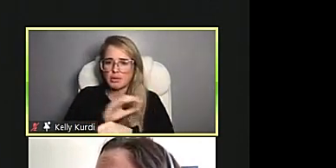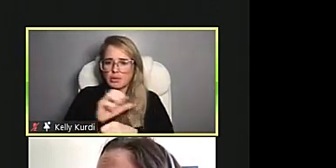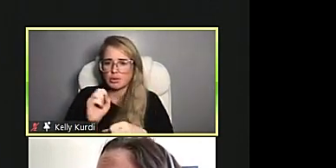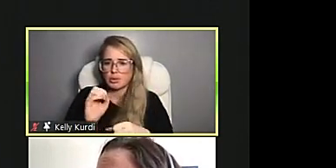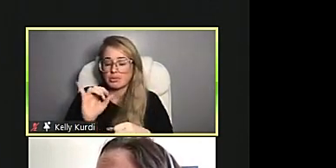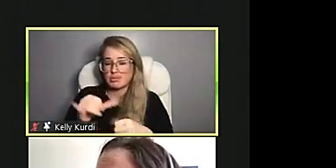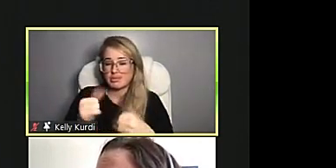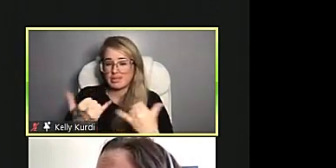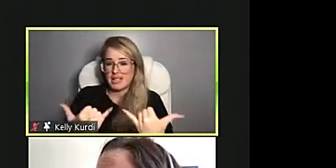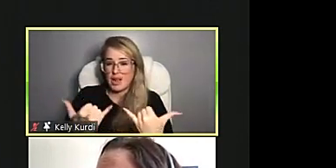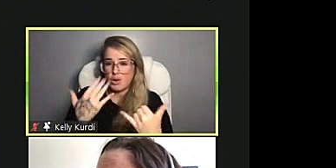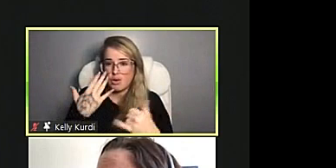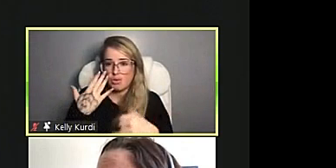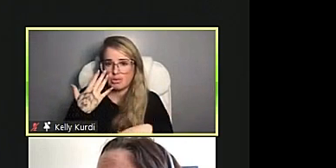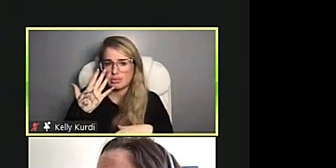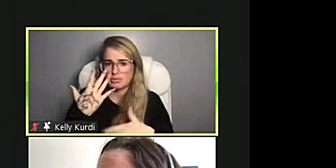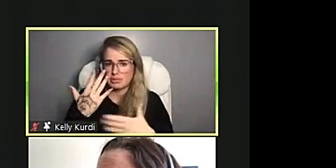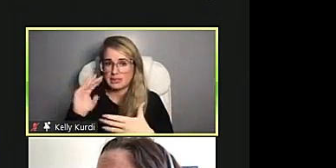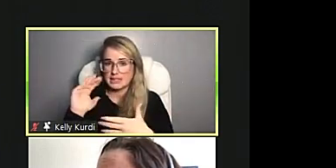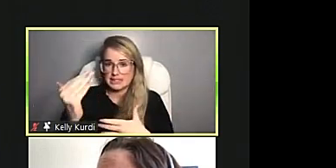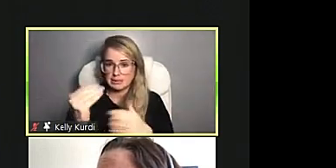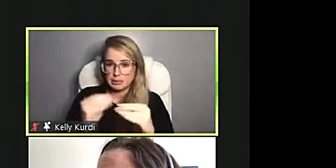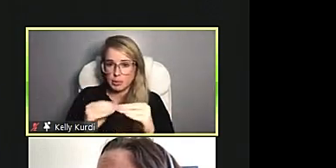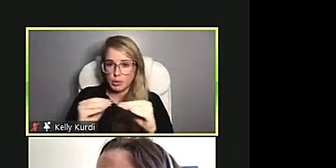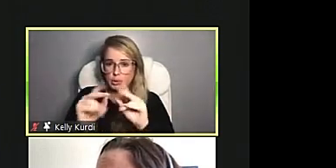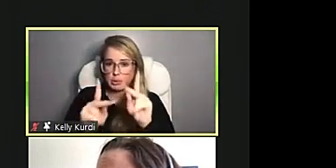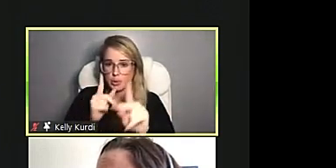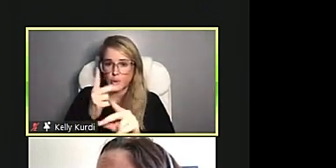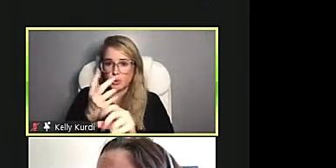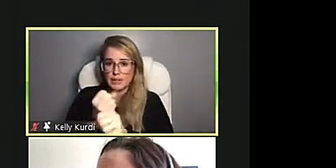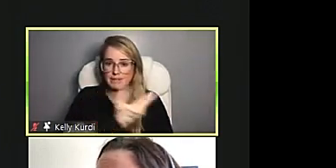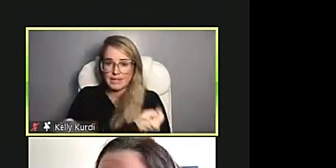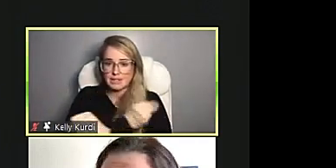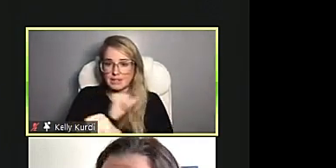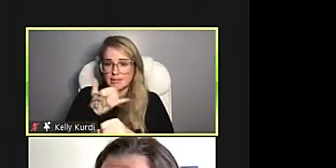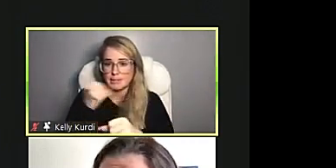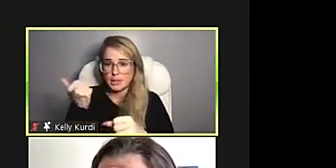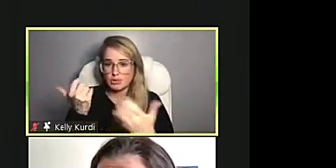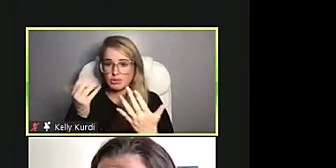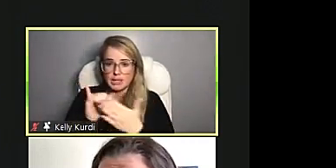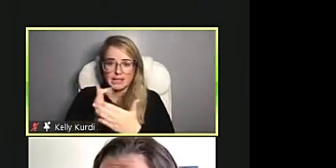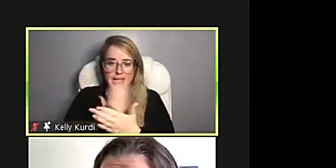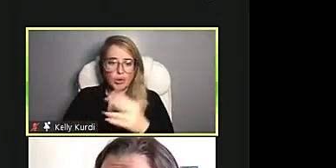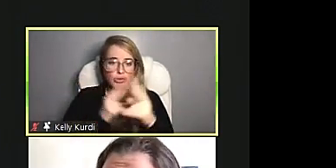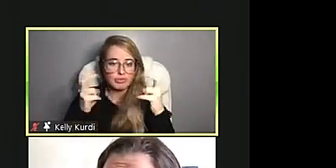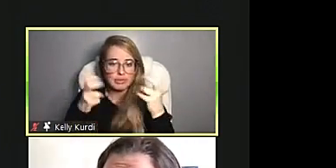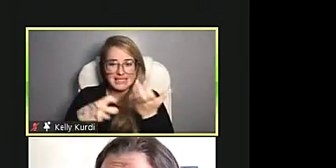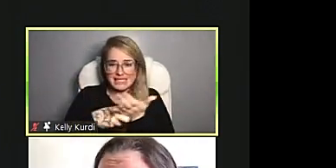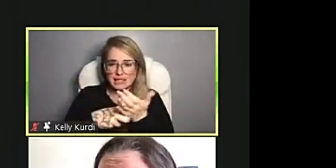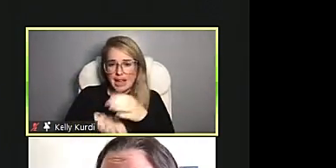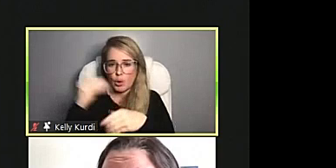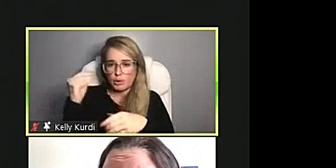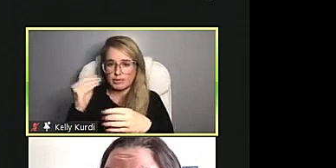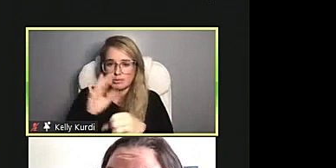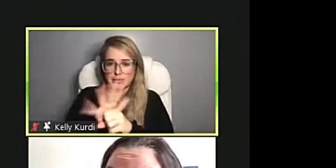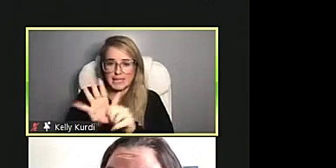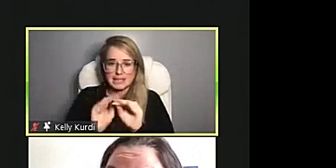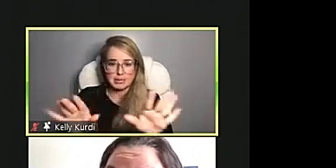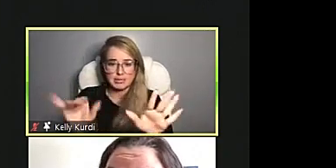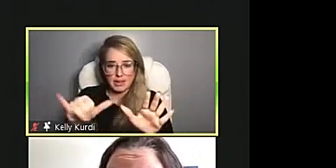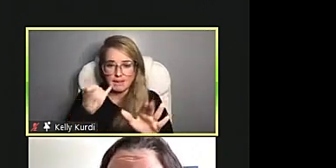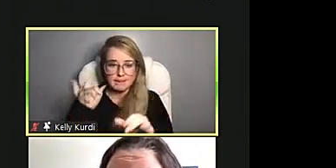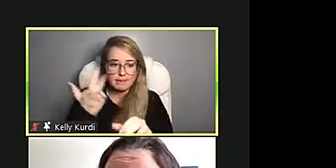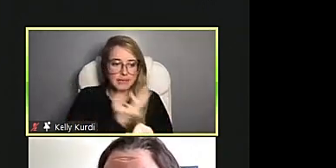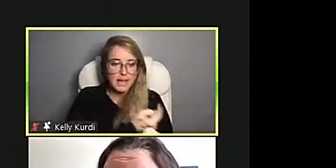this point, the more people that are vaccinated, the better. This is our ticket out of this pandemic, and